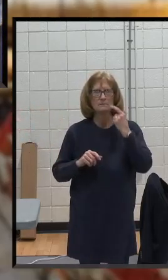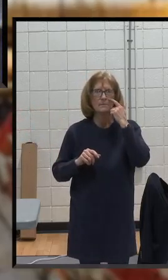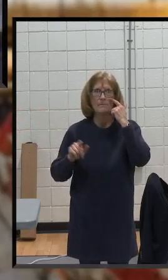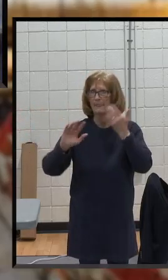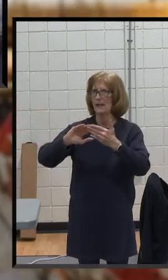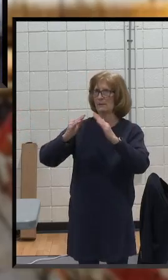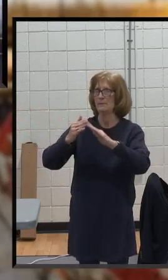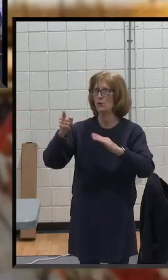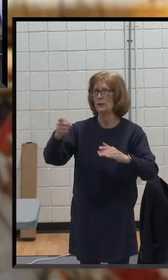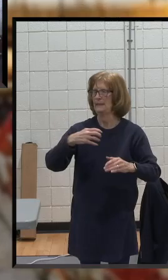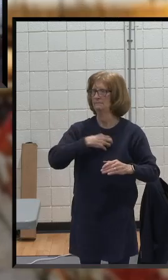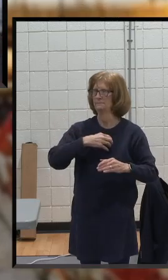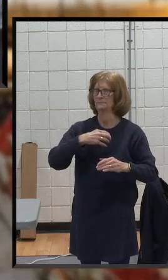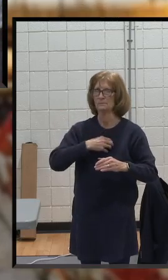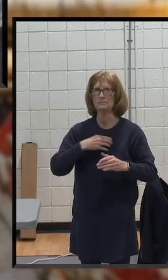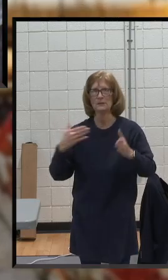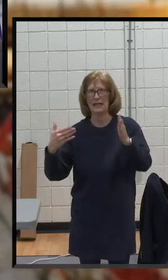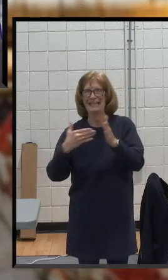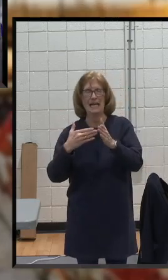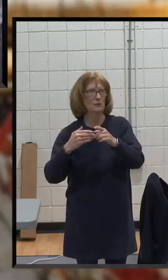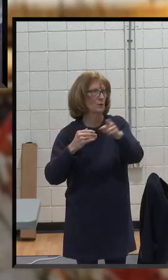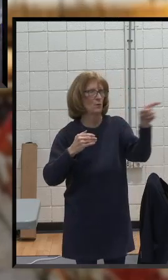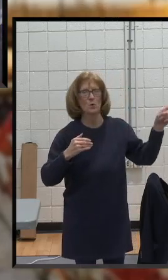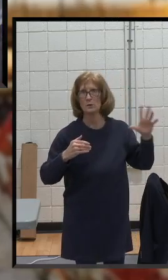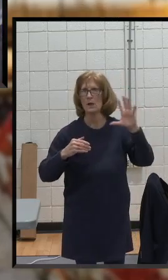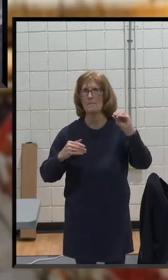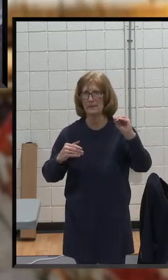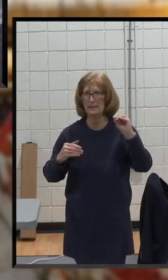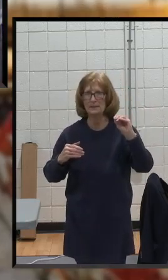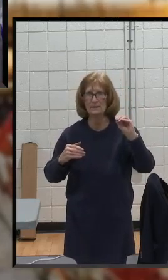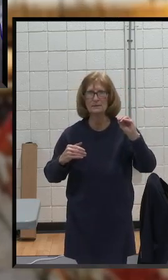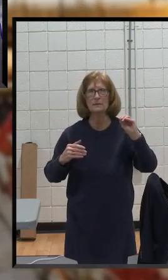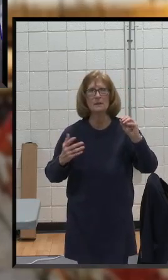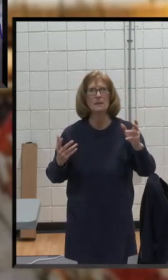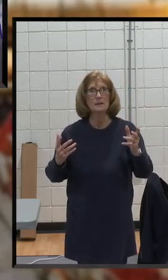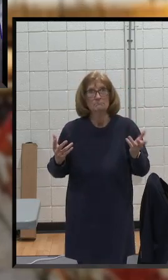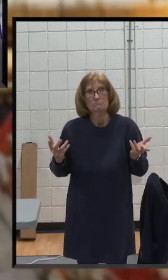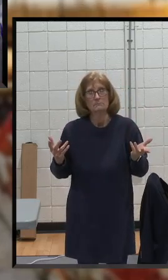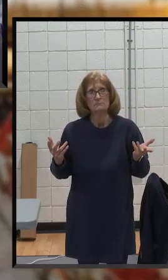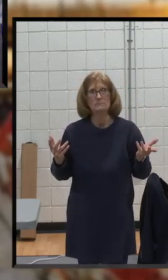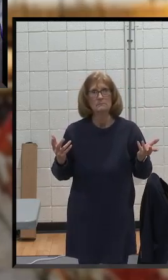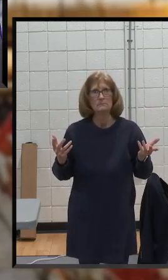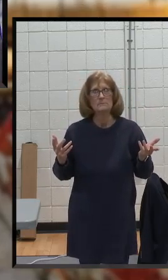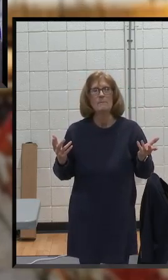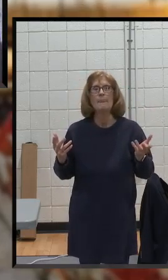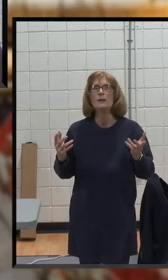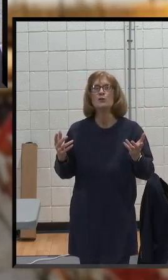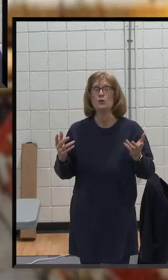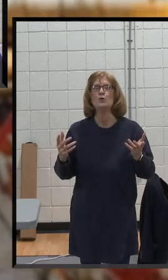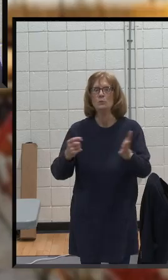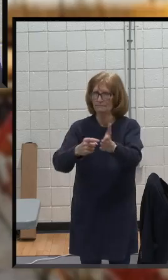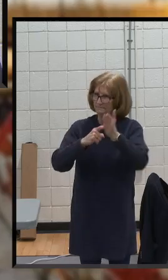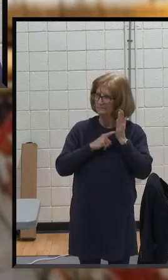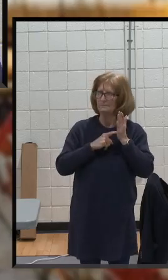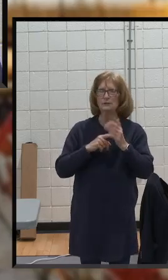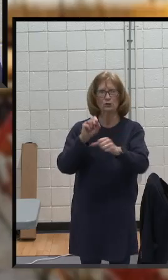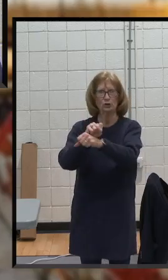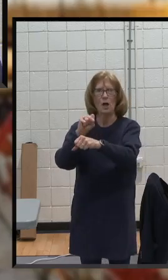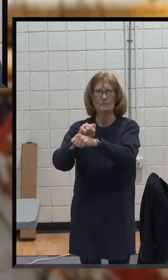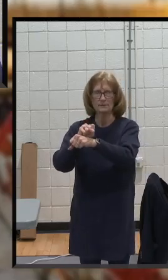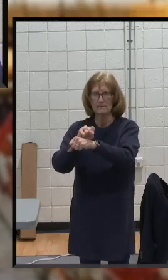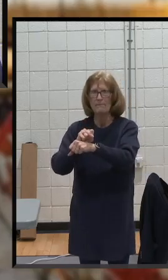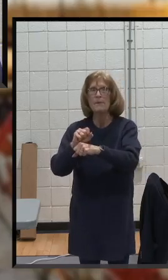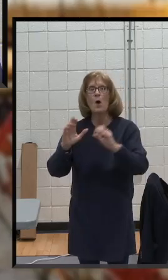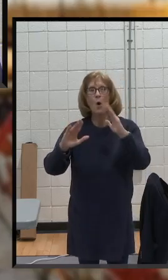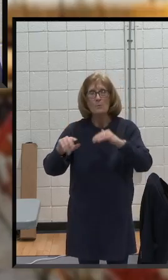community protest against the contractors, and I think the answer for not securing jobs, and I think we would hope to stem that